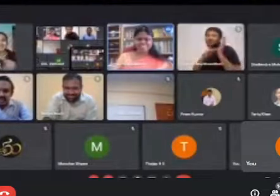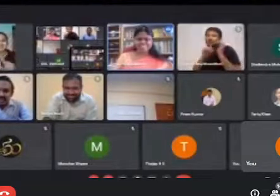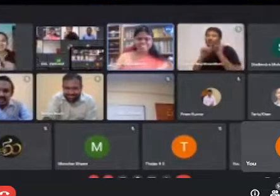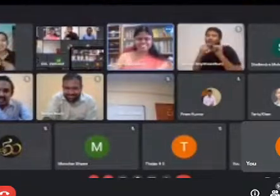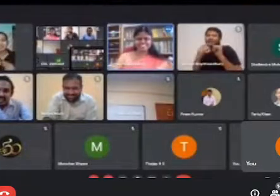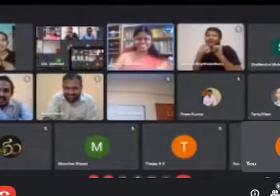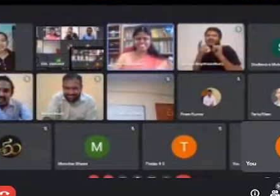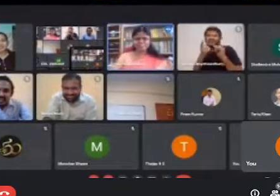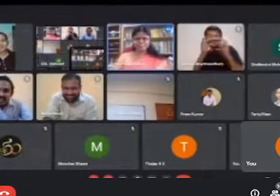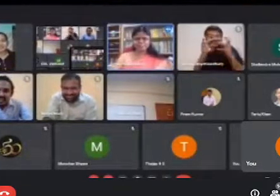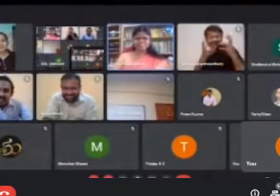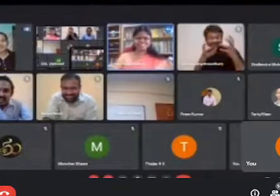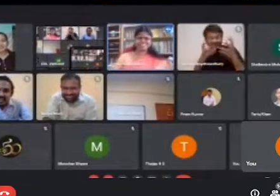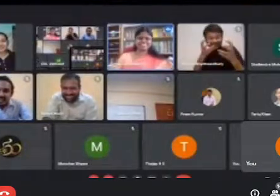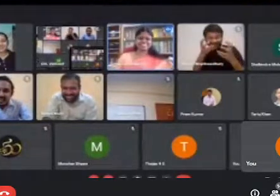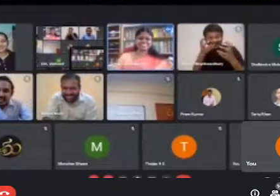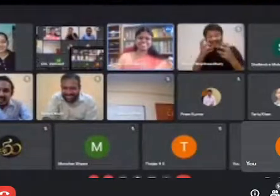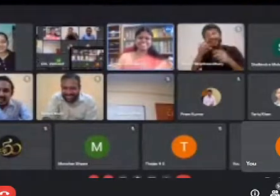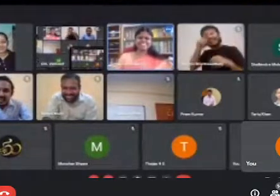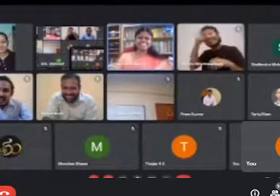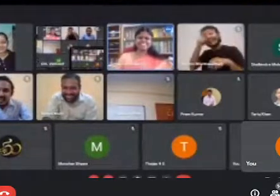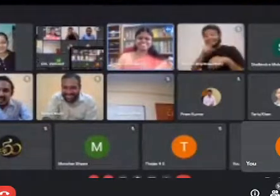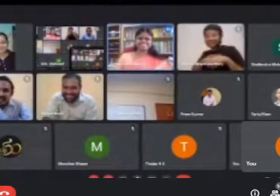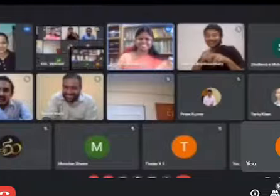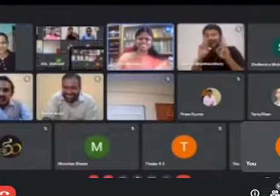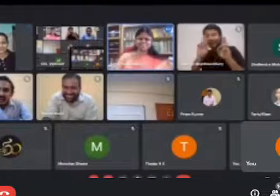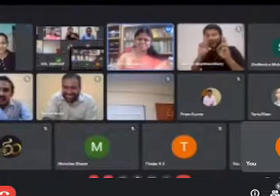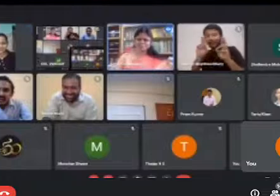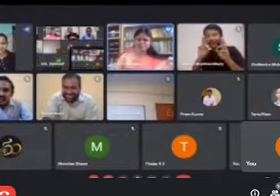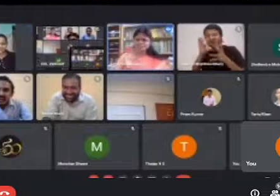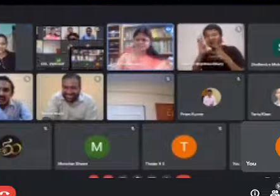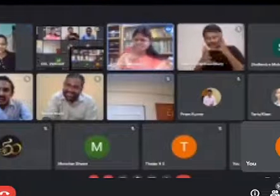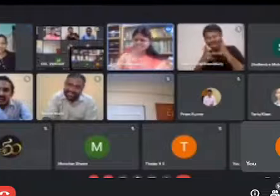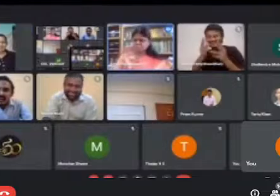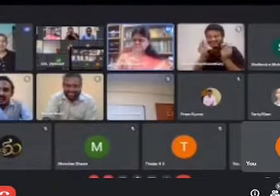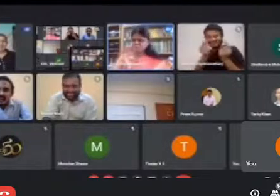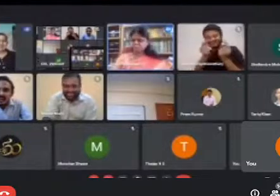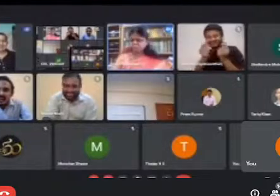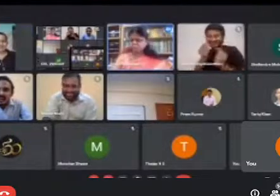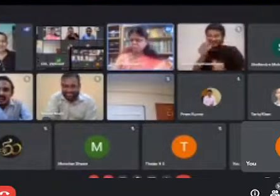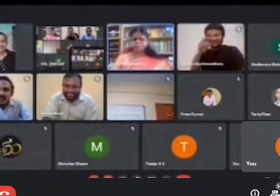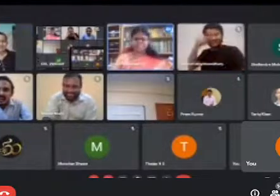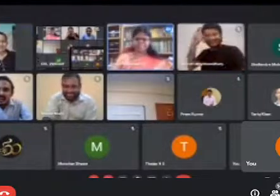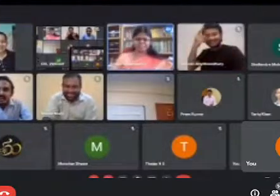you. Okay. Bye bye, especially to Deepu and Nirav.